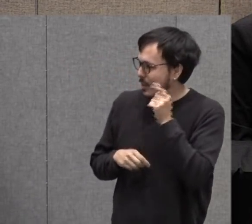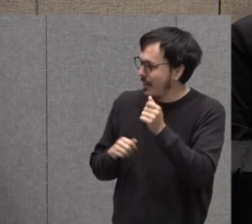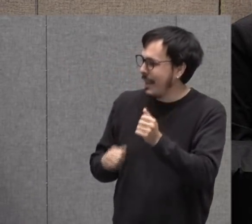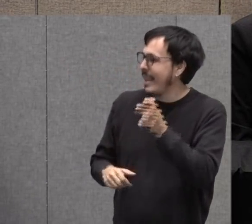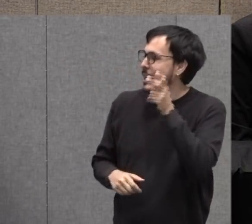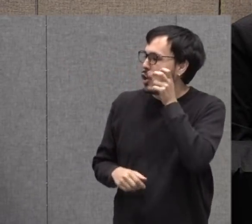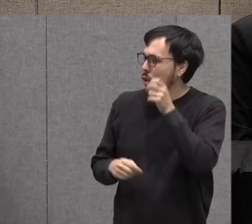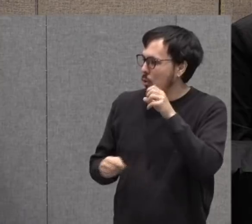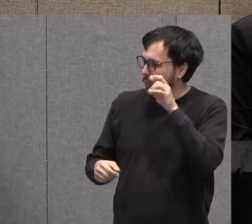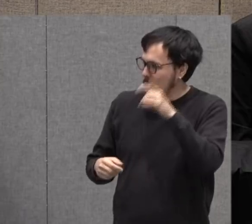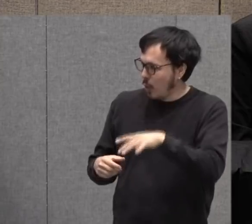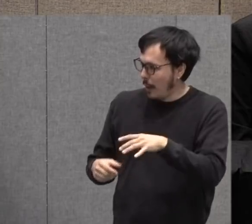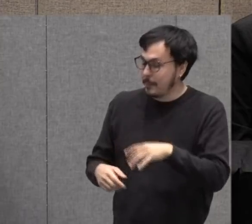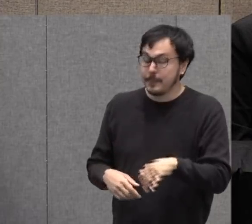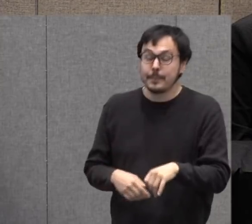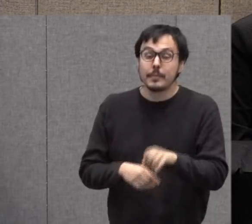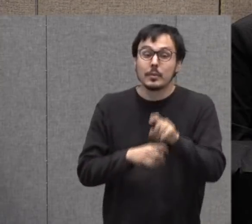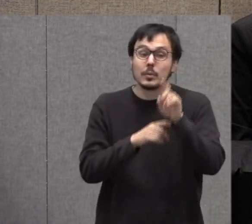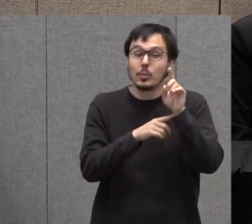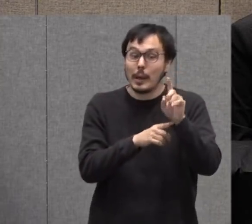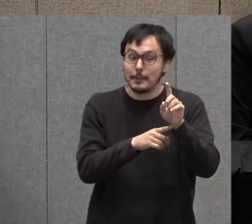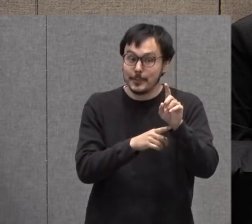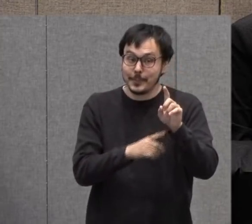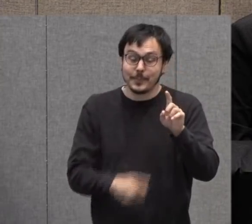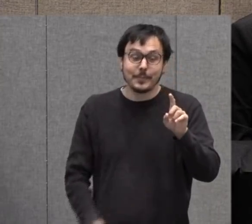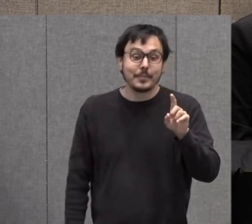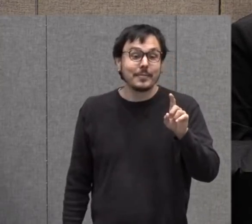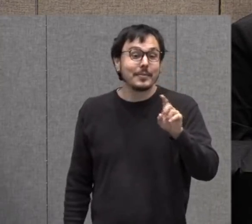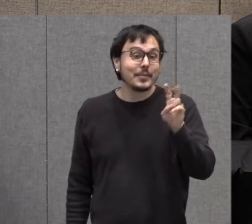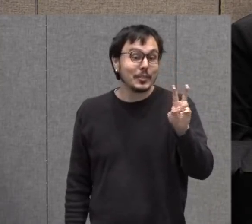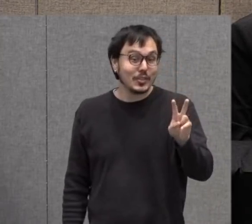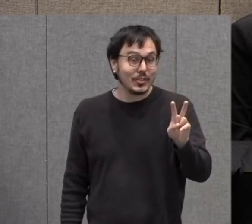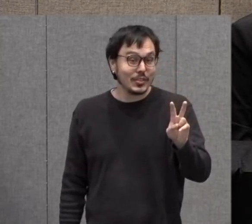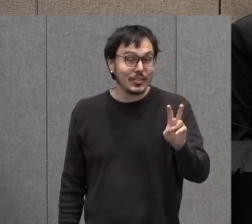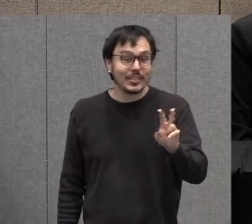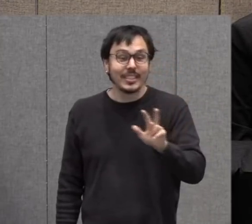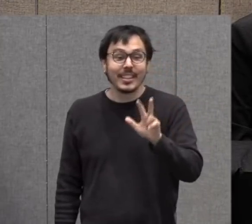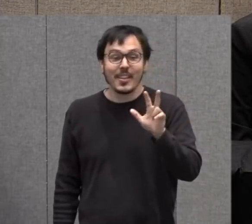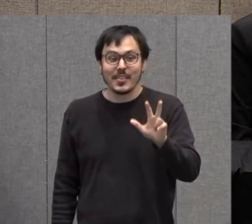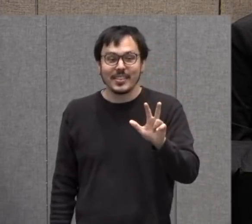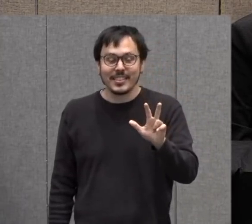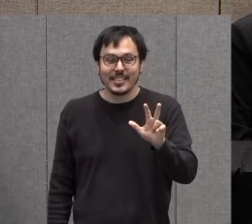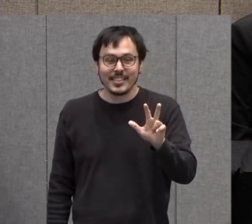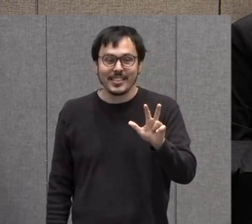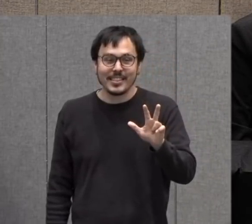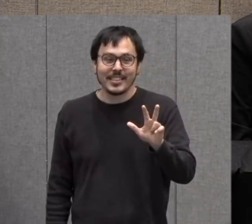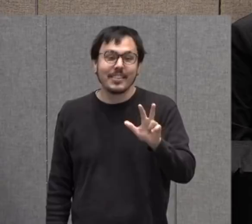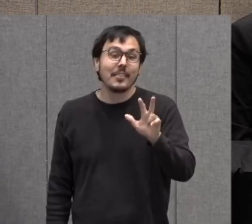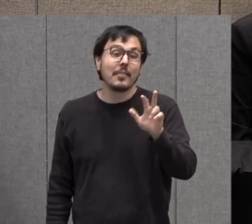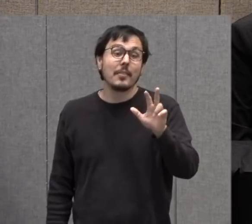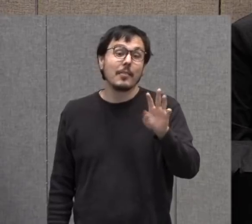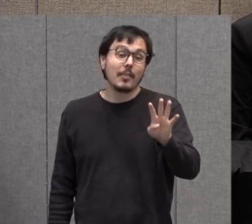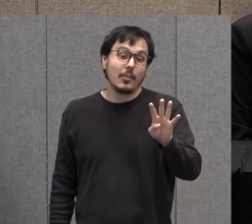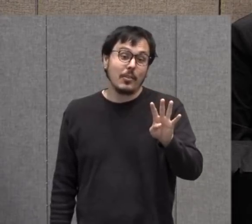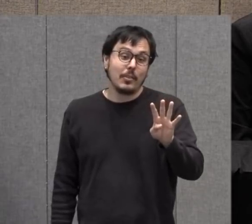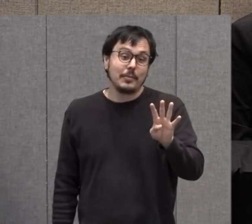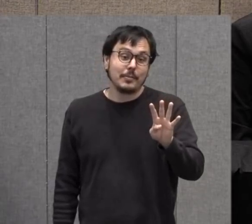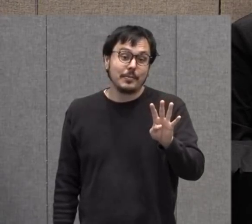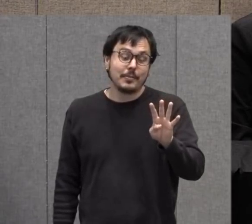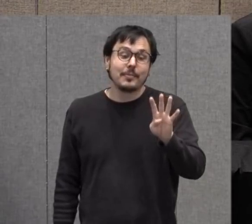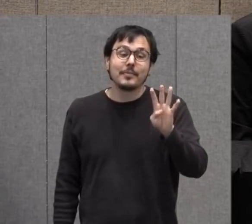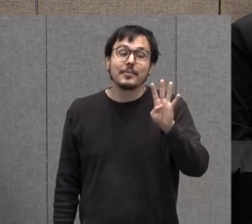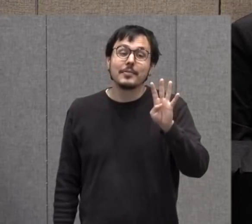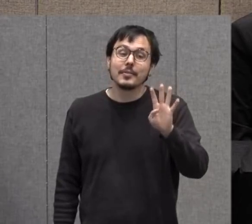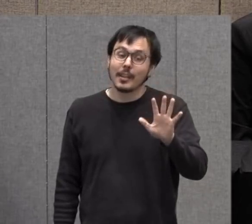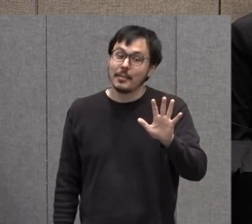1, 2, 2, 3, 3, 4, 4,